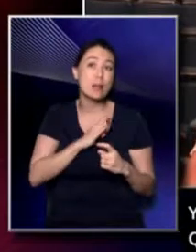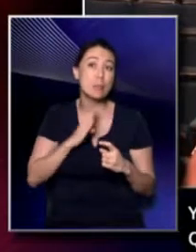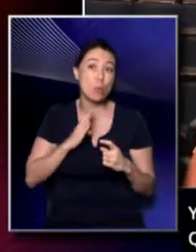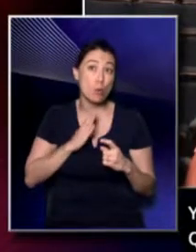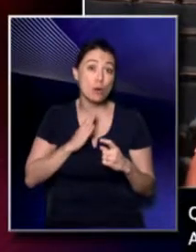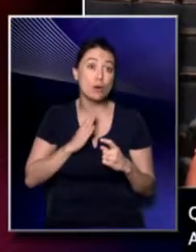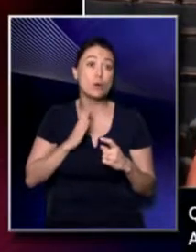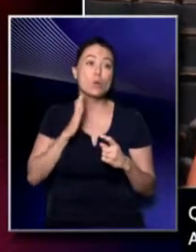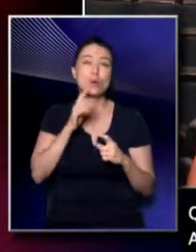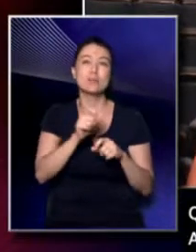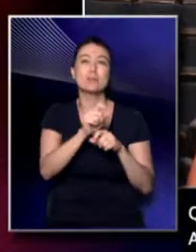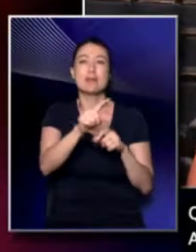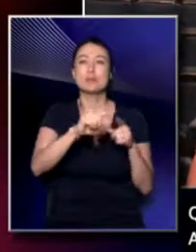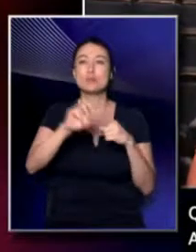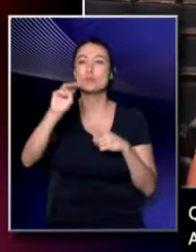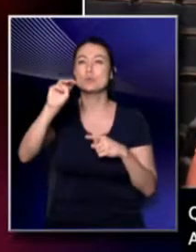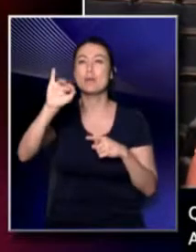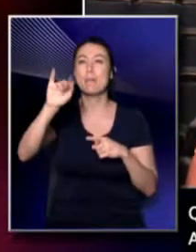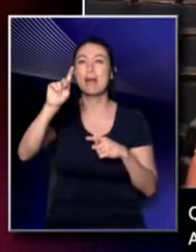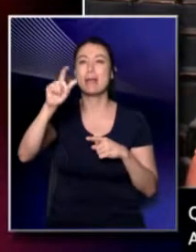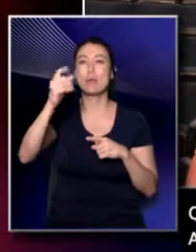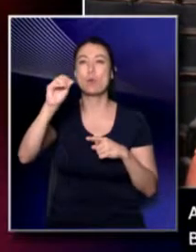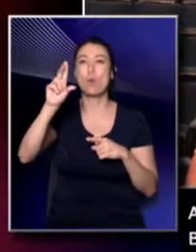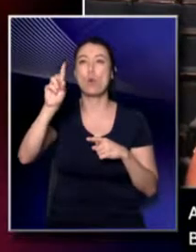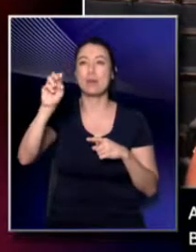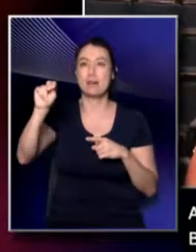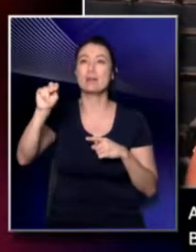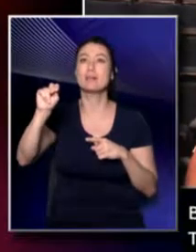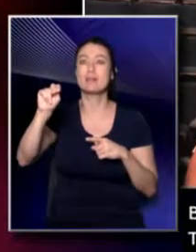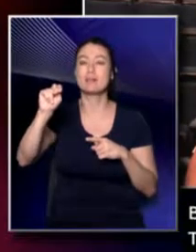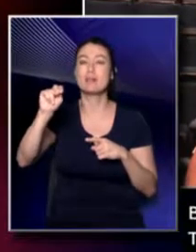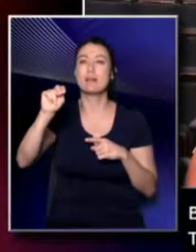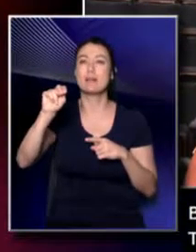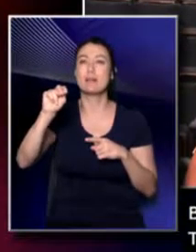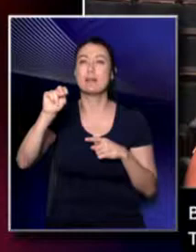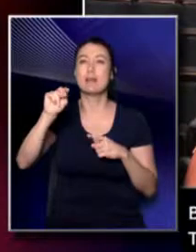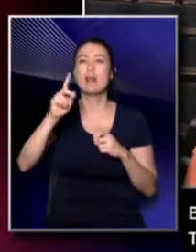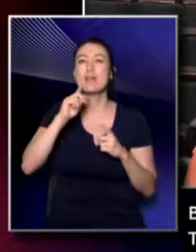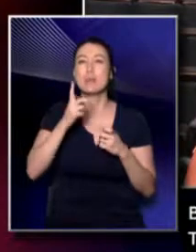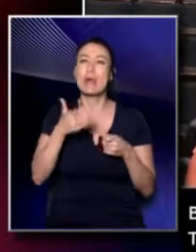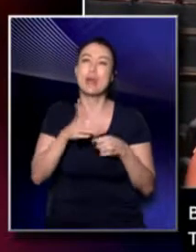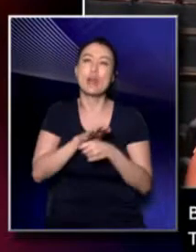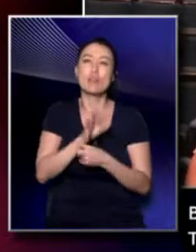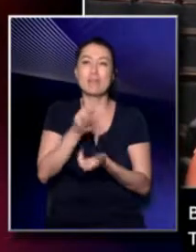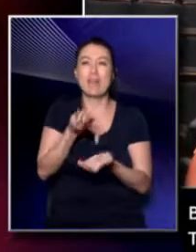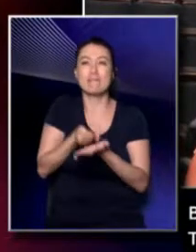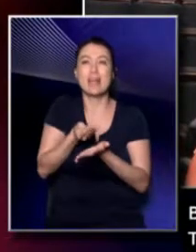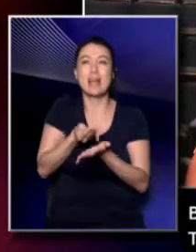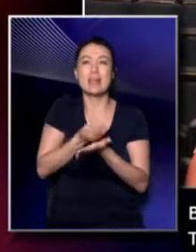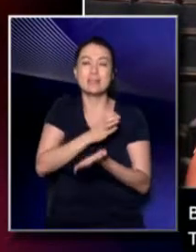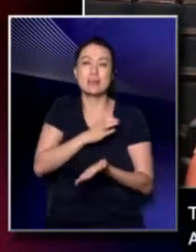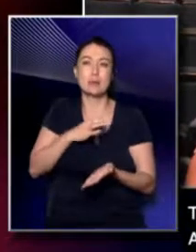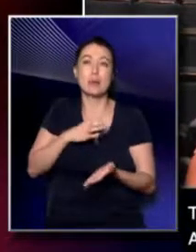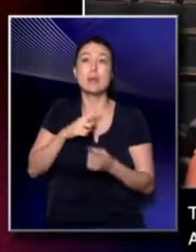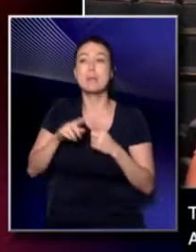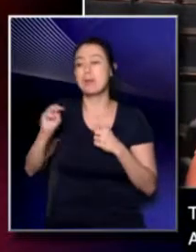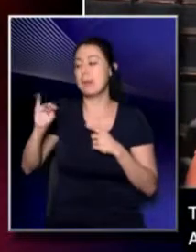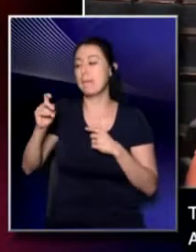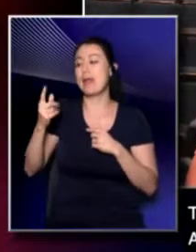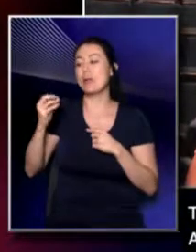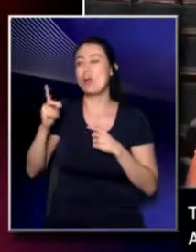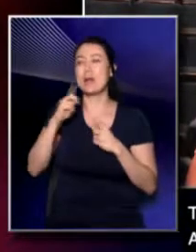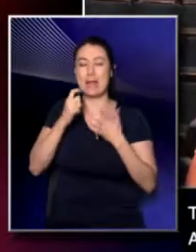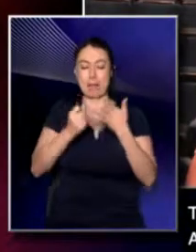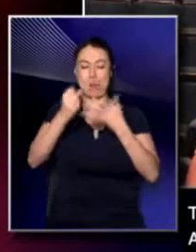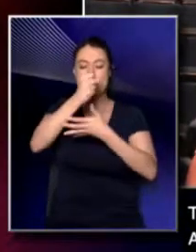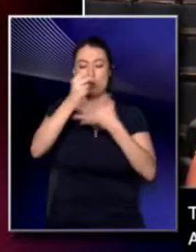to Mike Gordon as well. And we're kind of covering the finance committee, but then he can prioritize the questions in terms of what